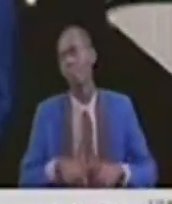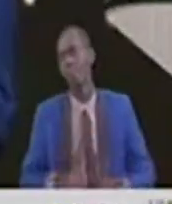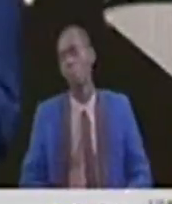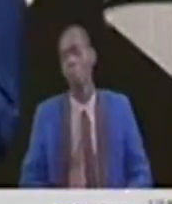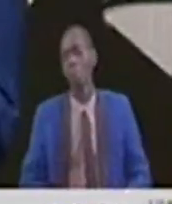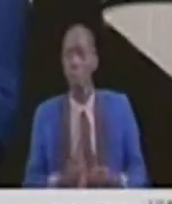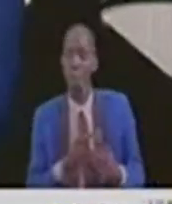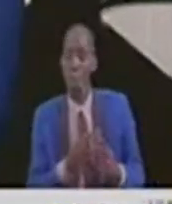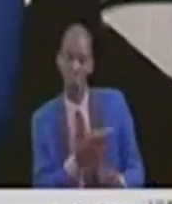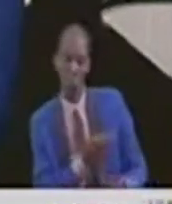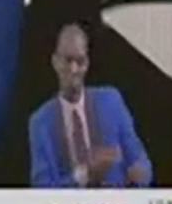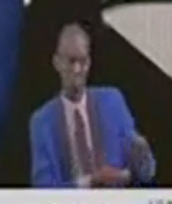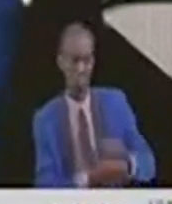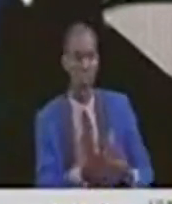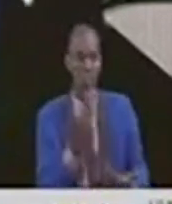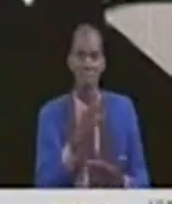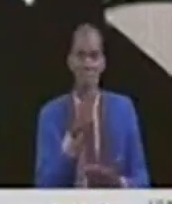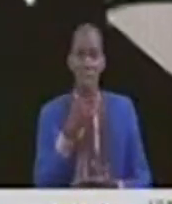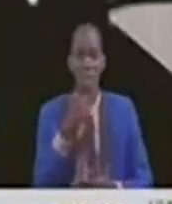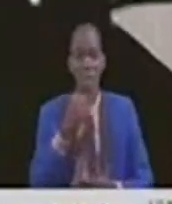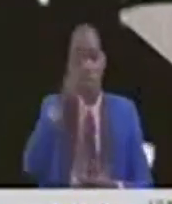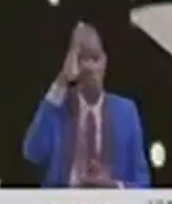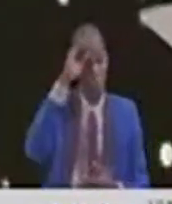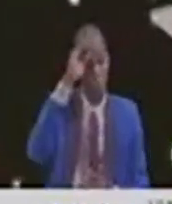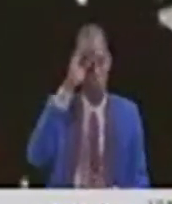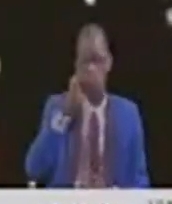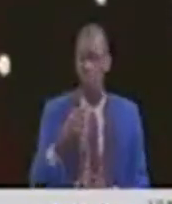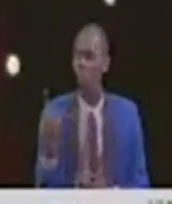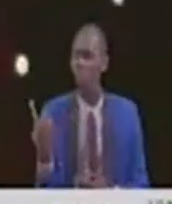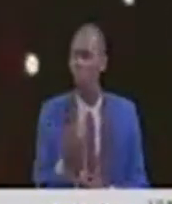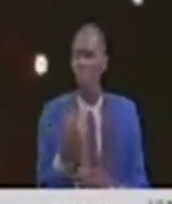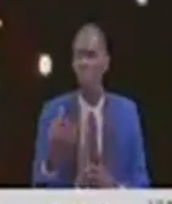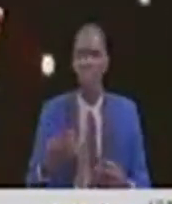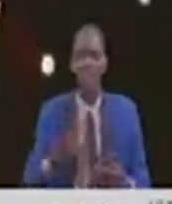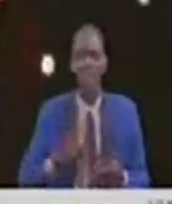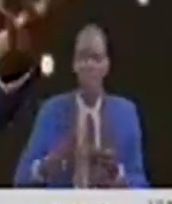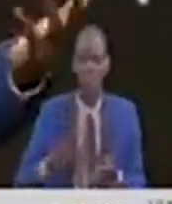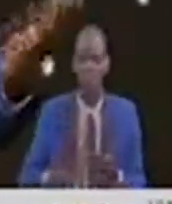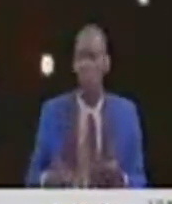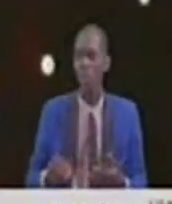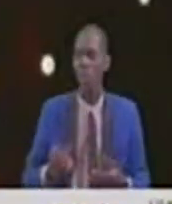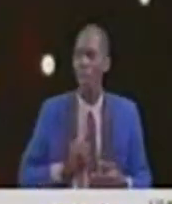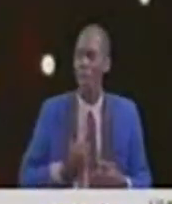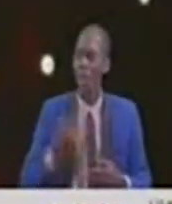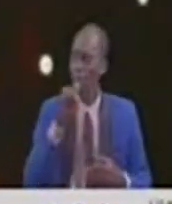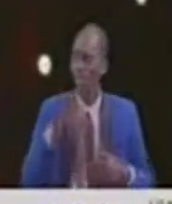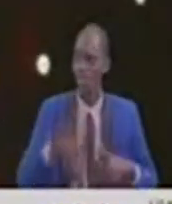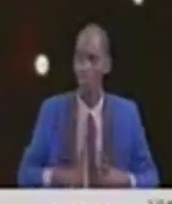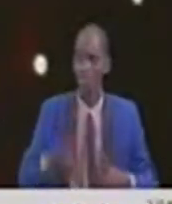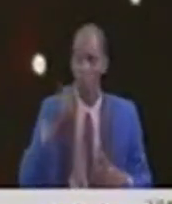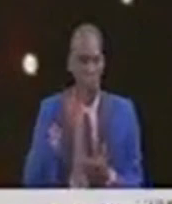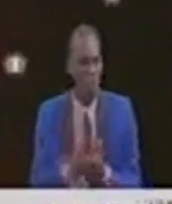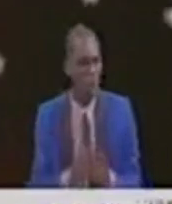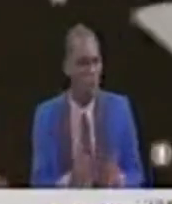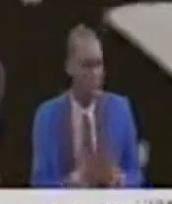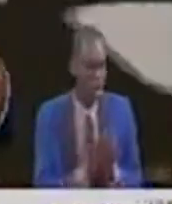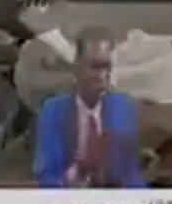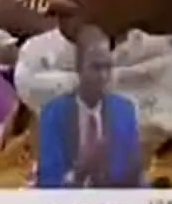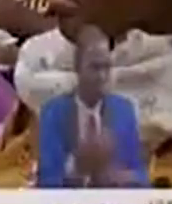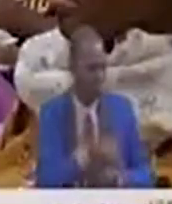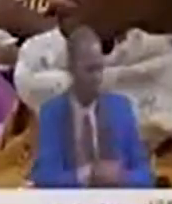man is always tired. He's always tired. Can we be together tonight? I'm